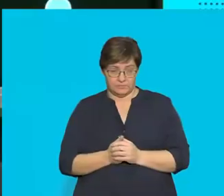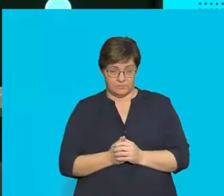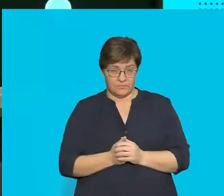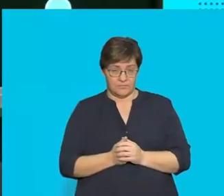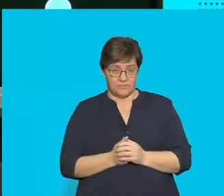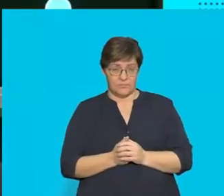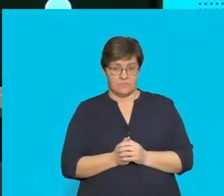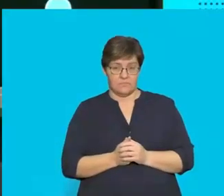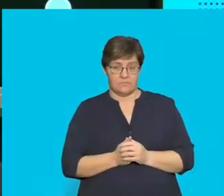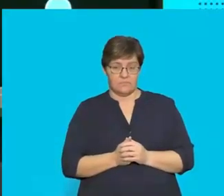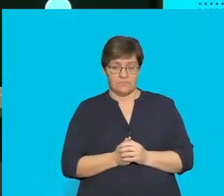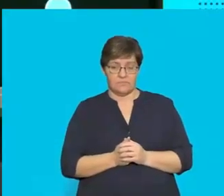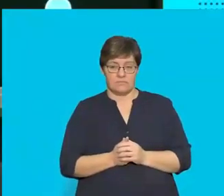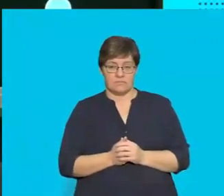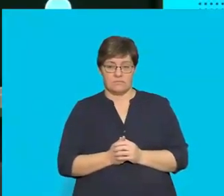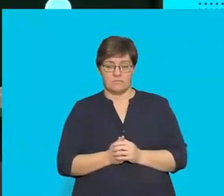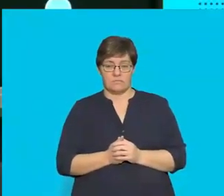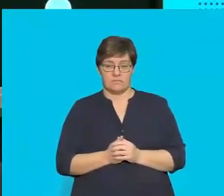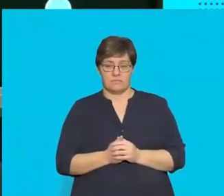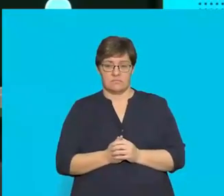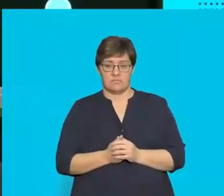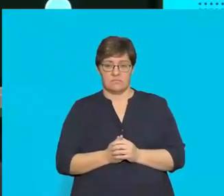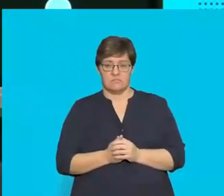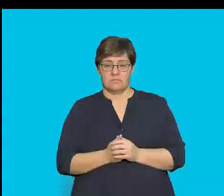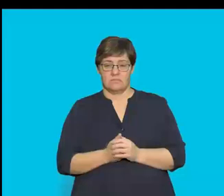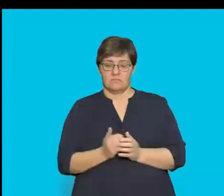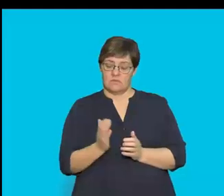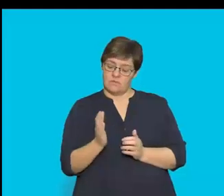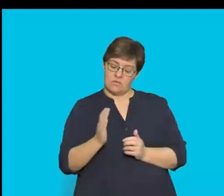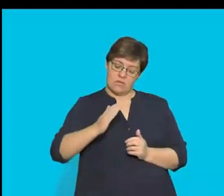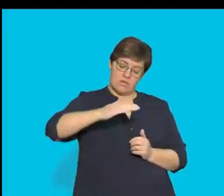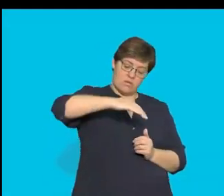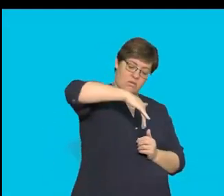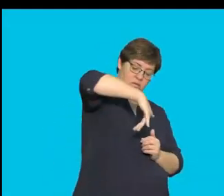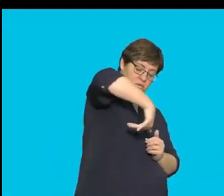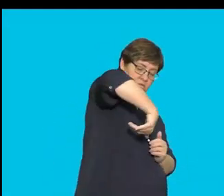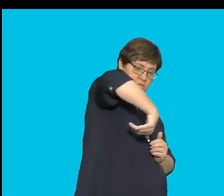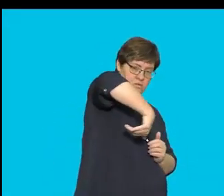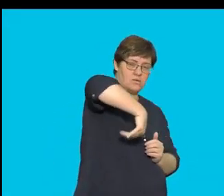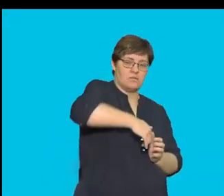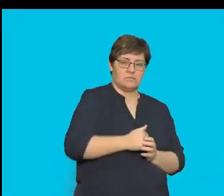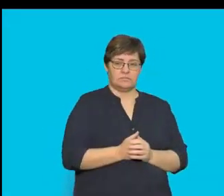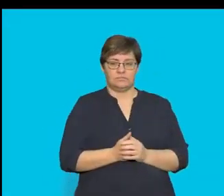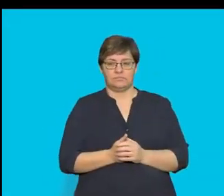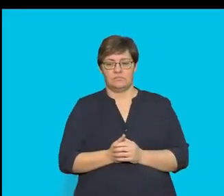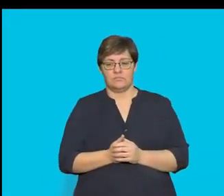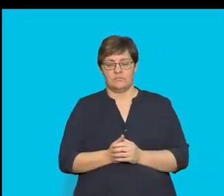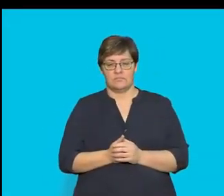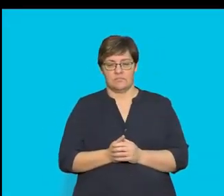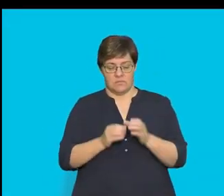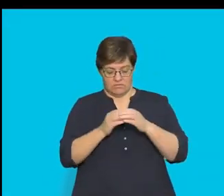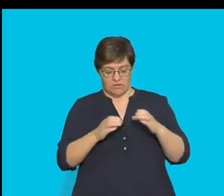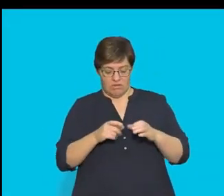and over here, it's down. The current is still coming out, and it's in that circular